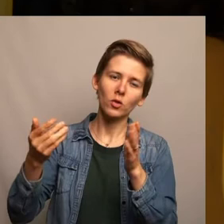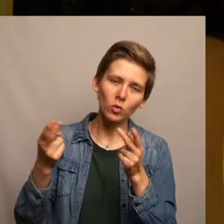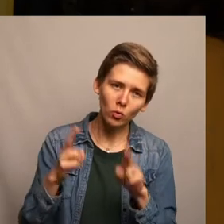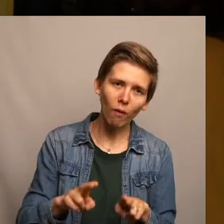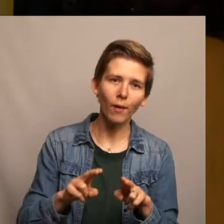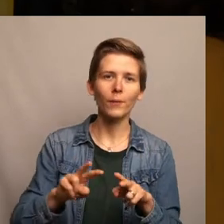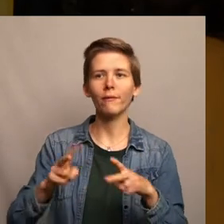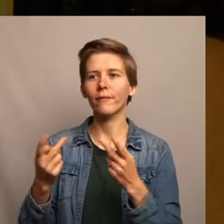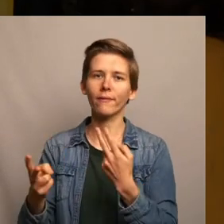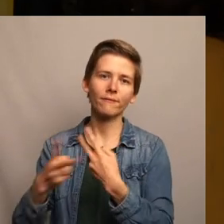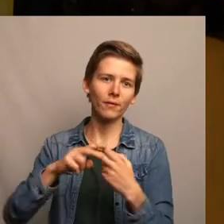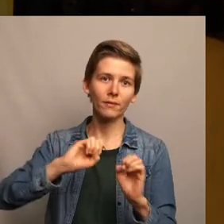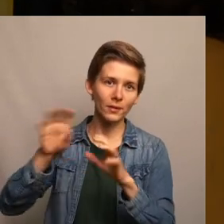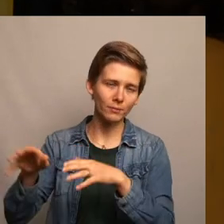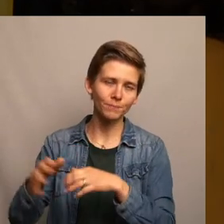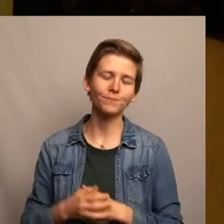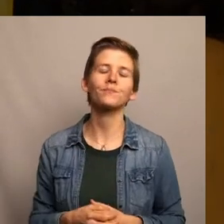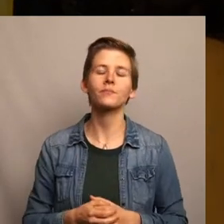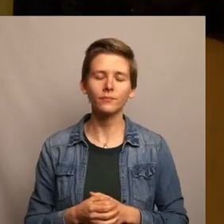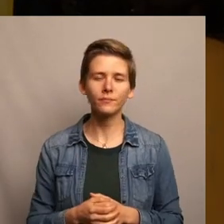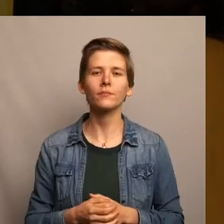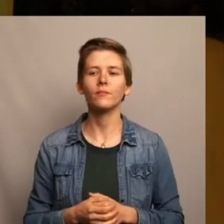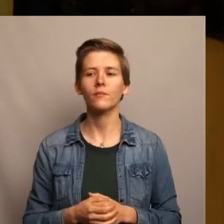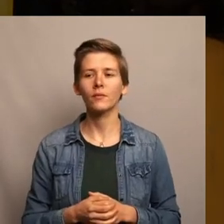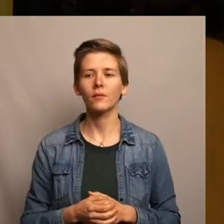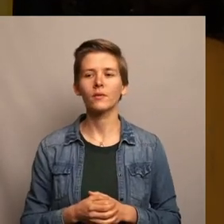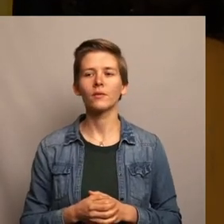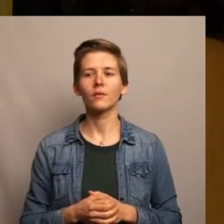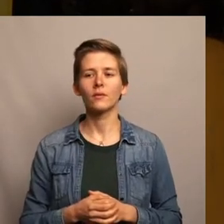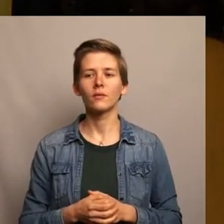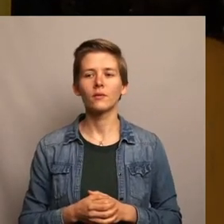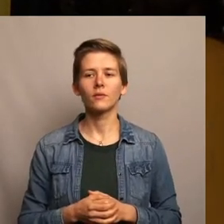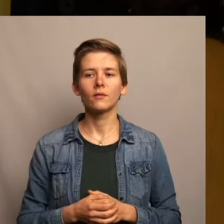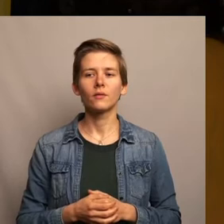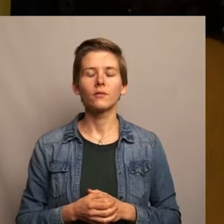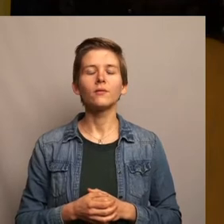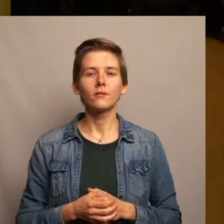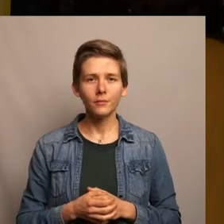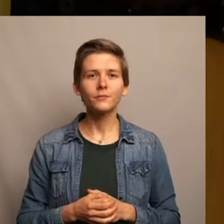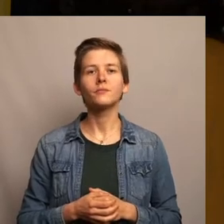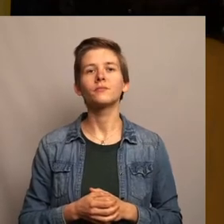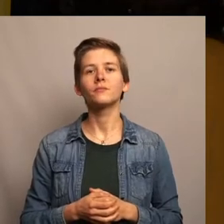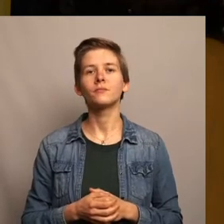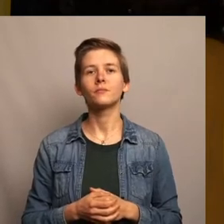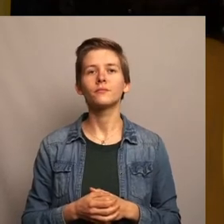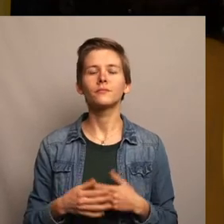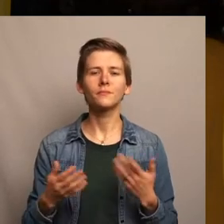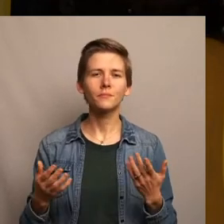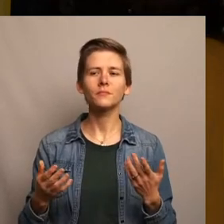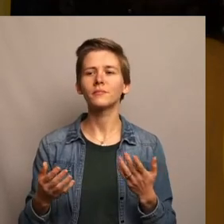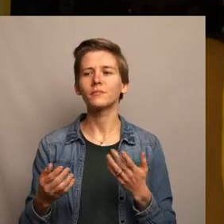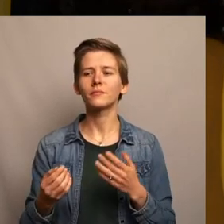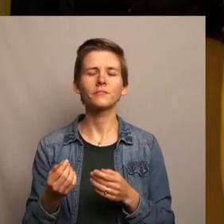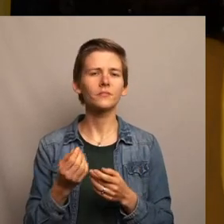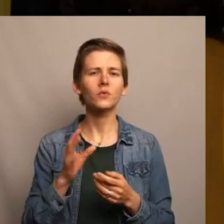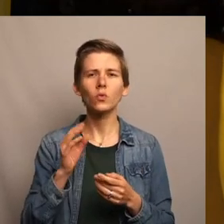for another people look like nice, start to be a museum to come and see, but for me it brings a lot of feeling when I